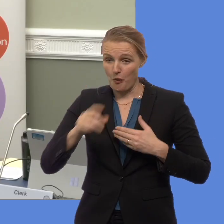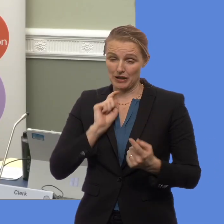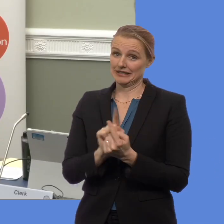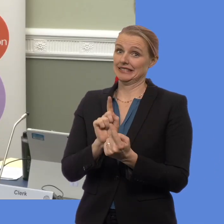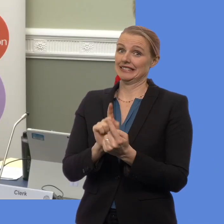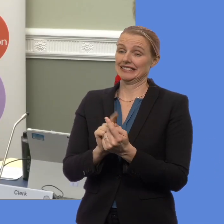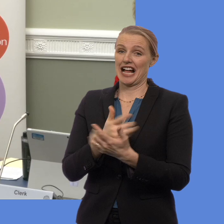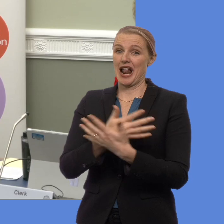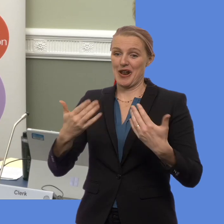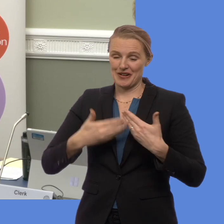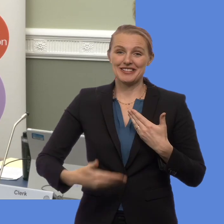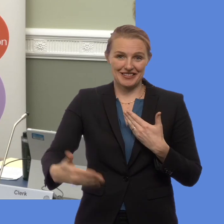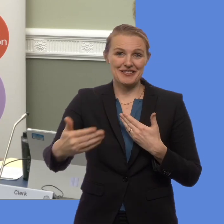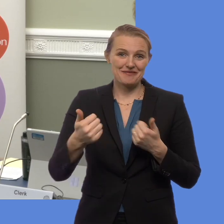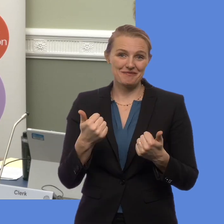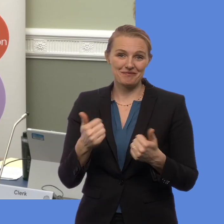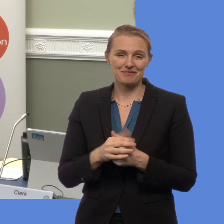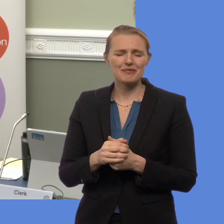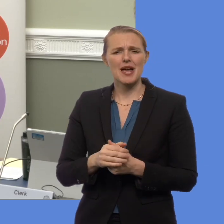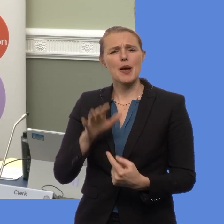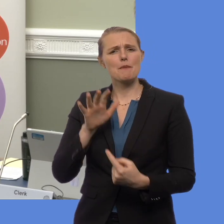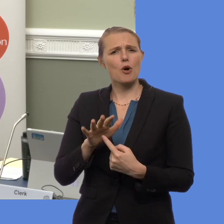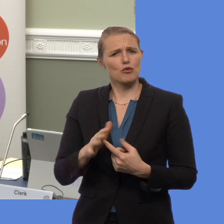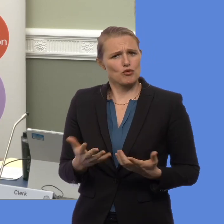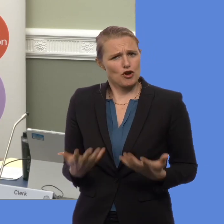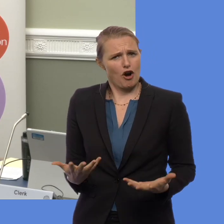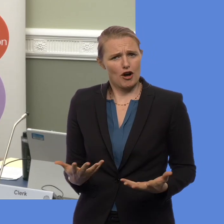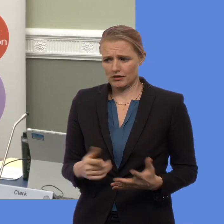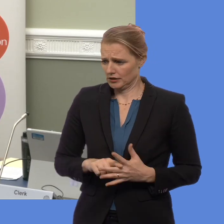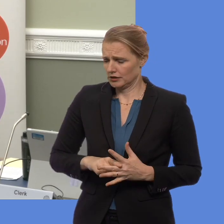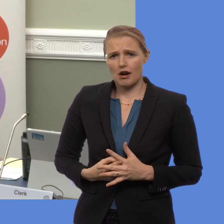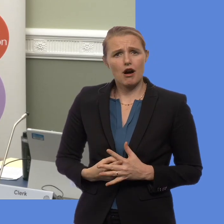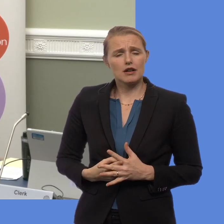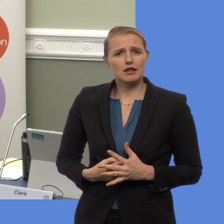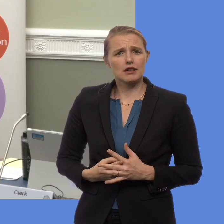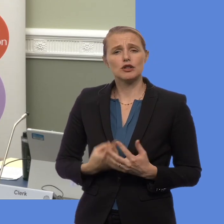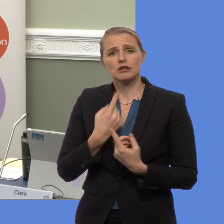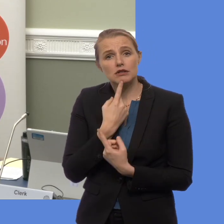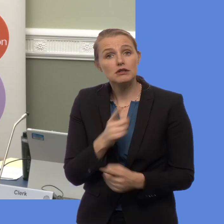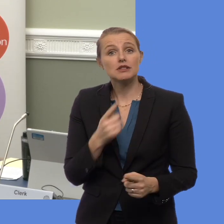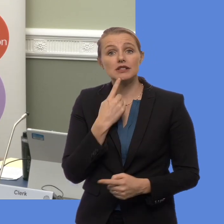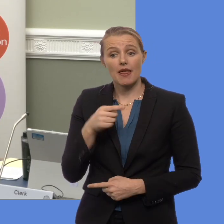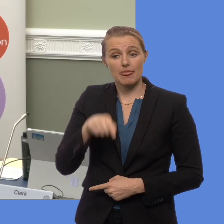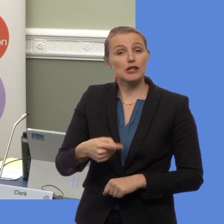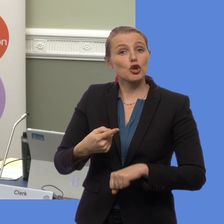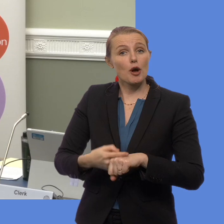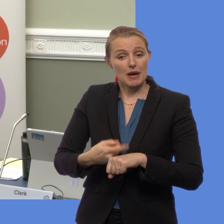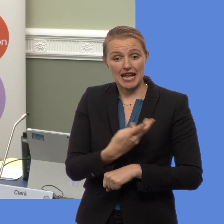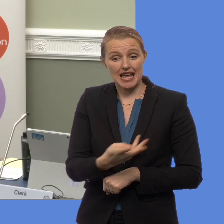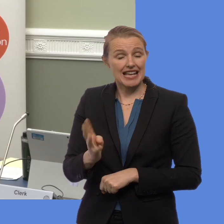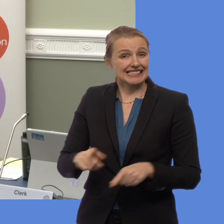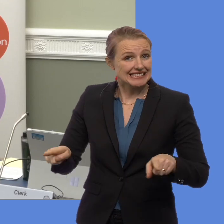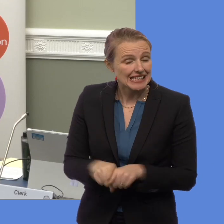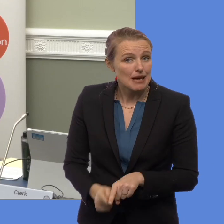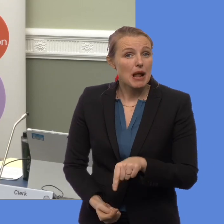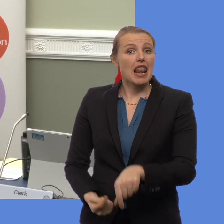of time, and I think it's important to say at the outset that not all of the members of this committee were members of the last committee, when you